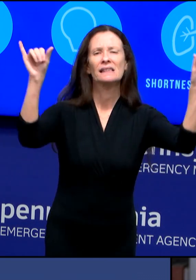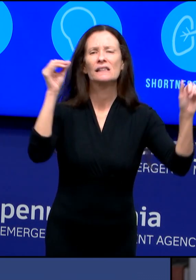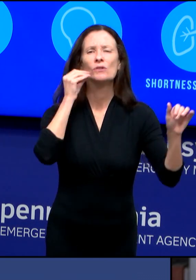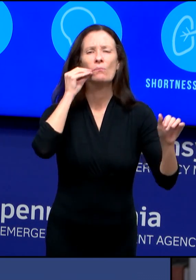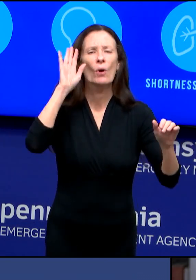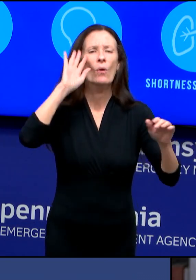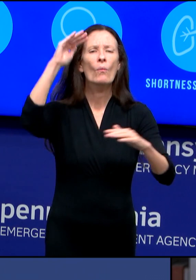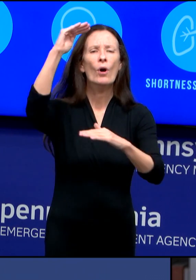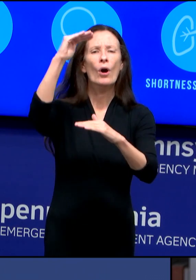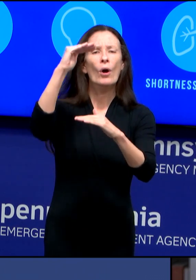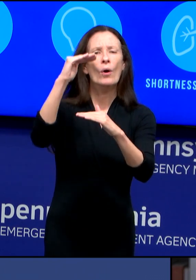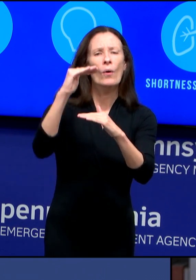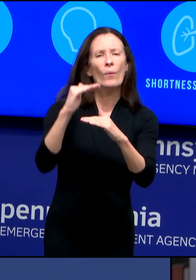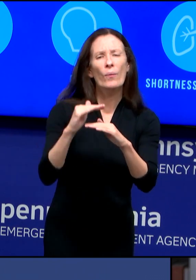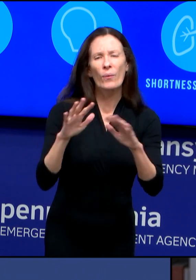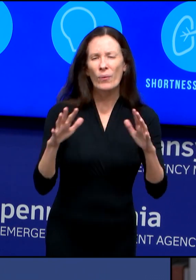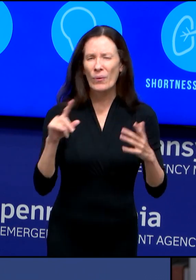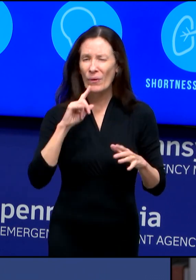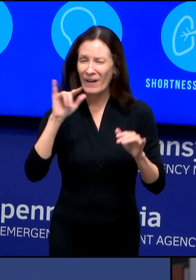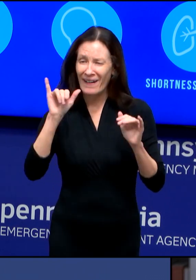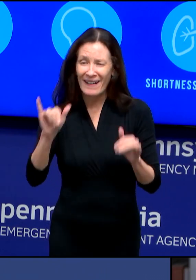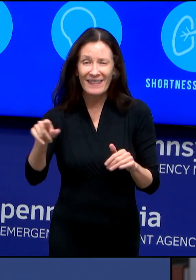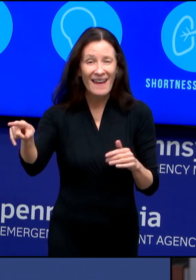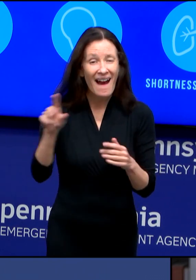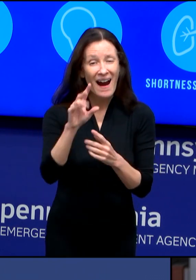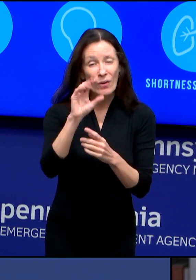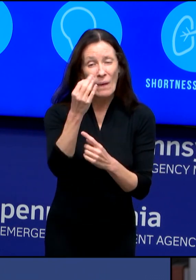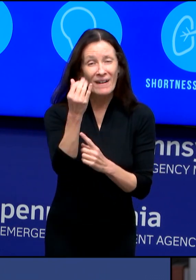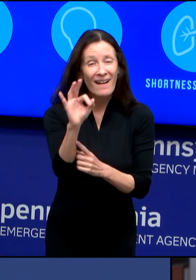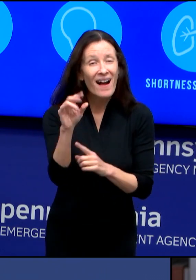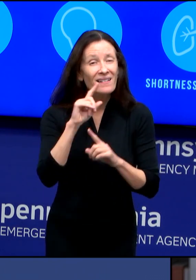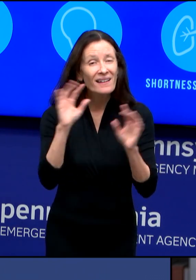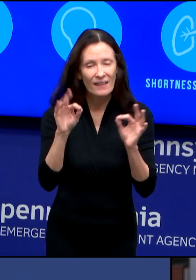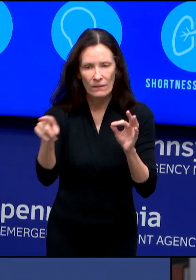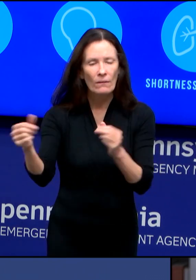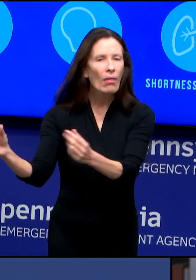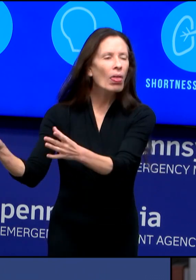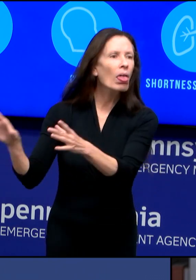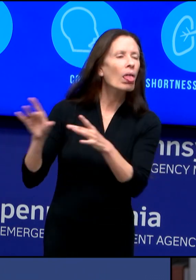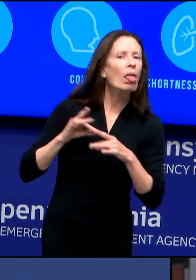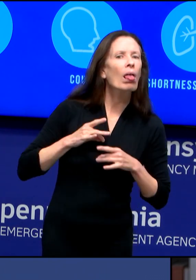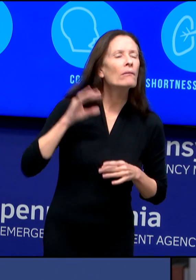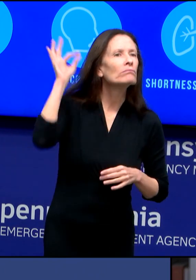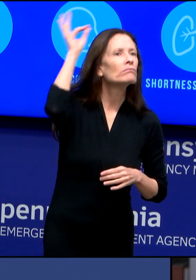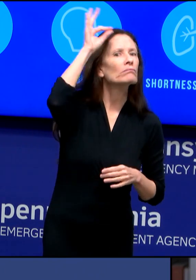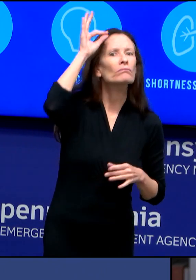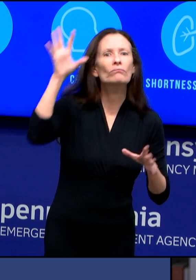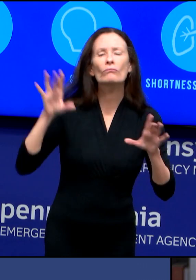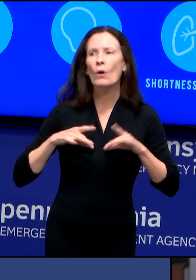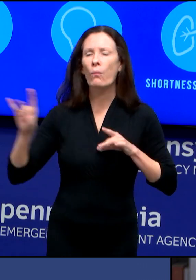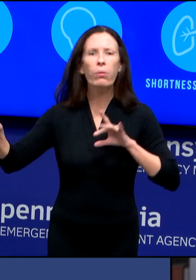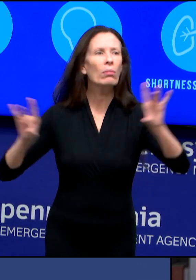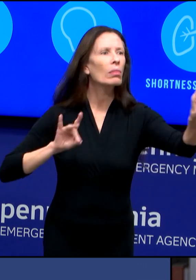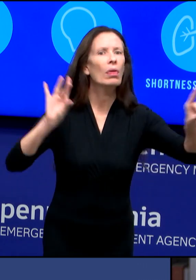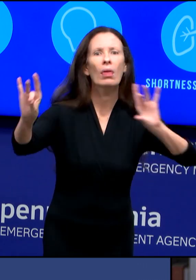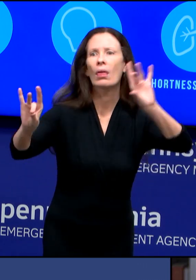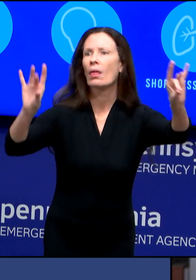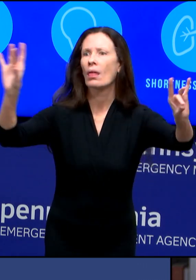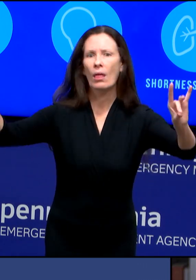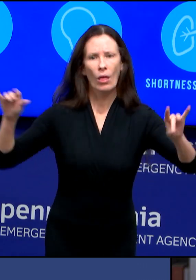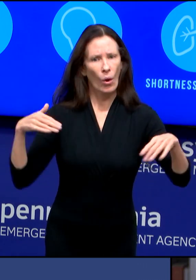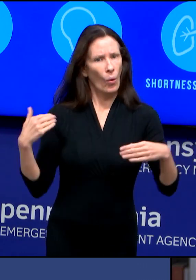get it, they're going to be okay. And if you're part of that 80%, you could be forgiven for saying, so what's the big